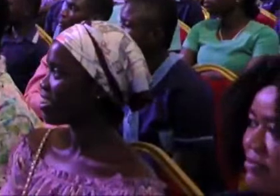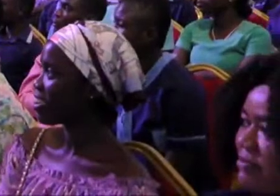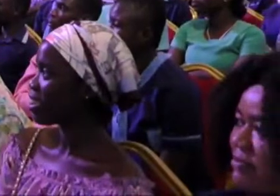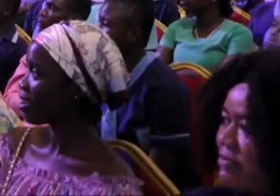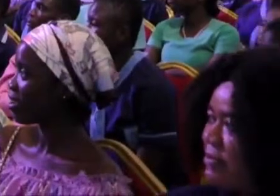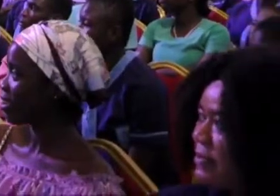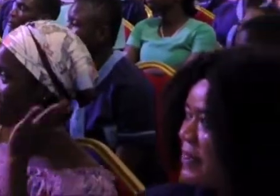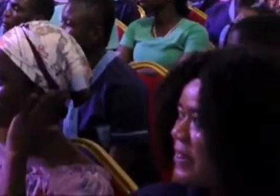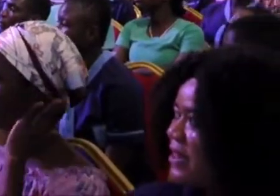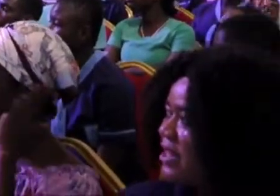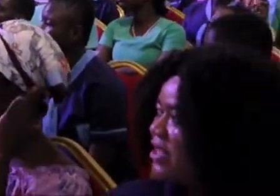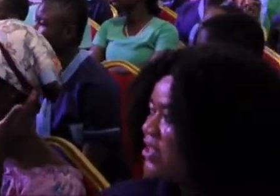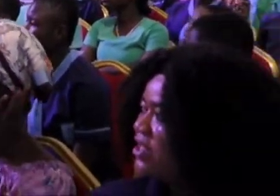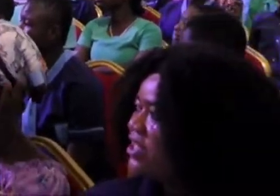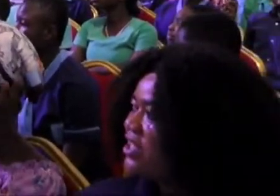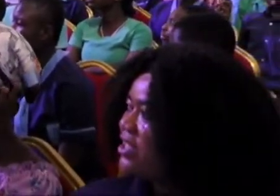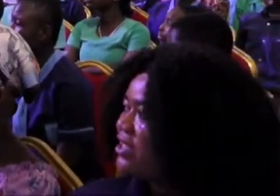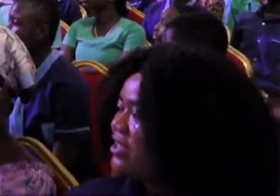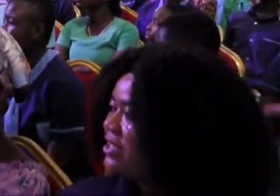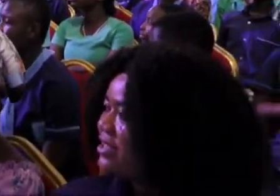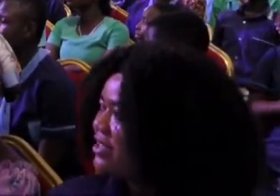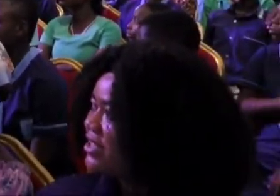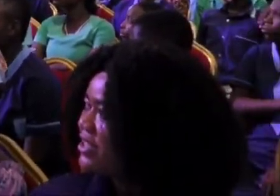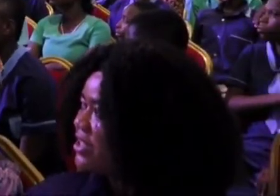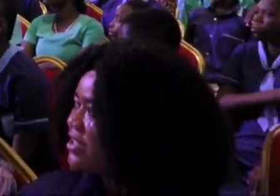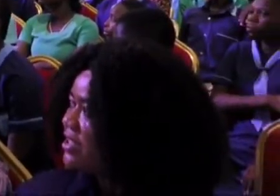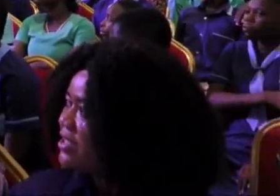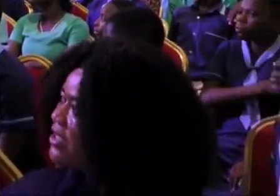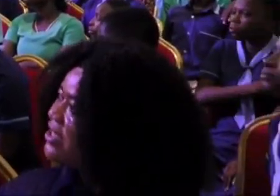45%. How many want Eugene? Oh,